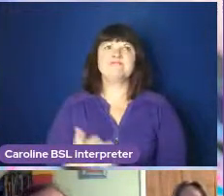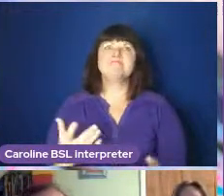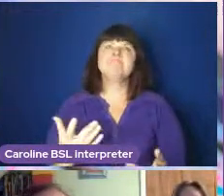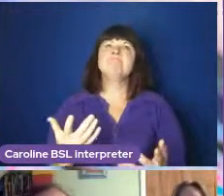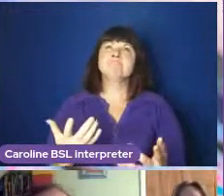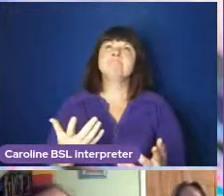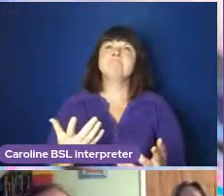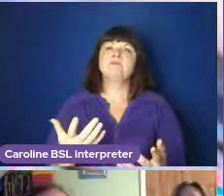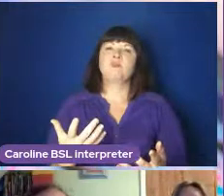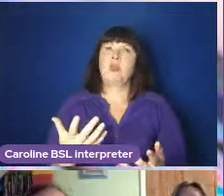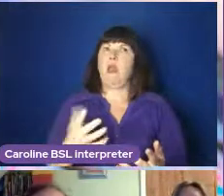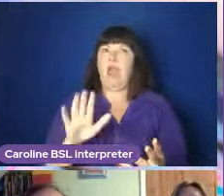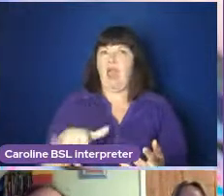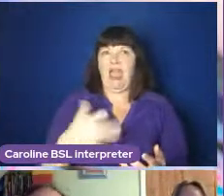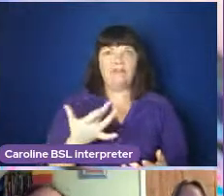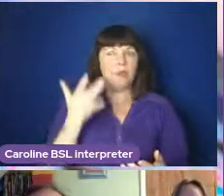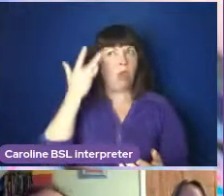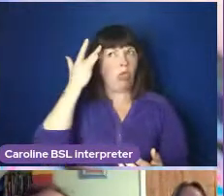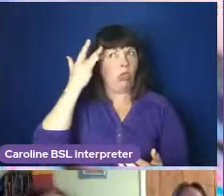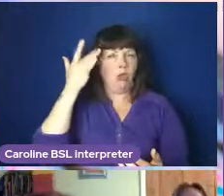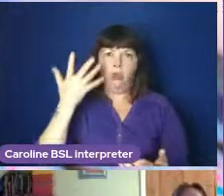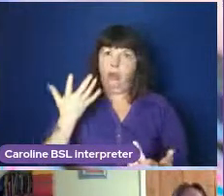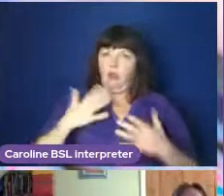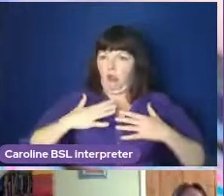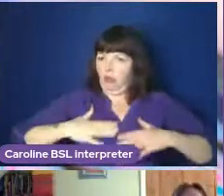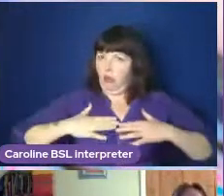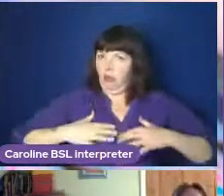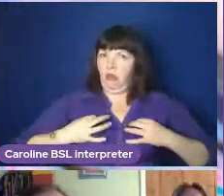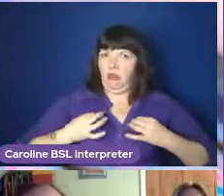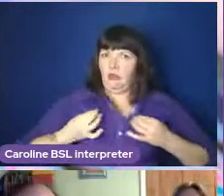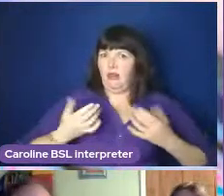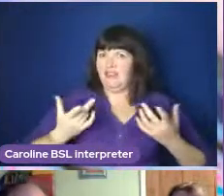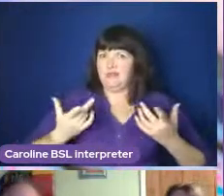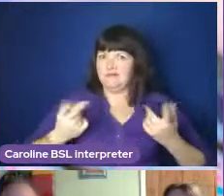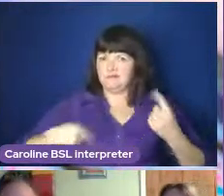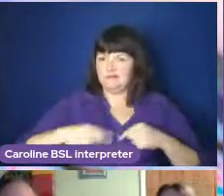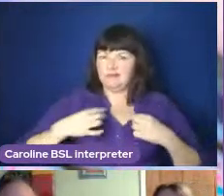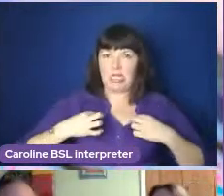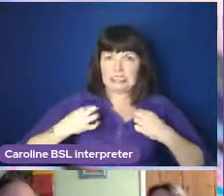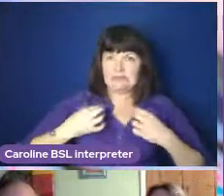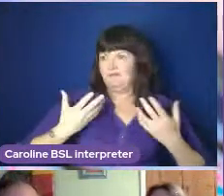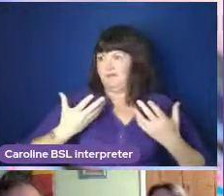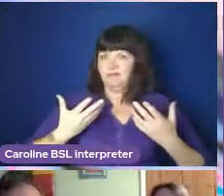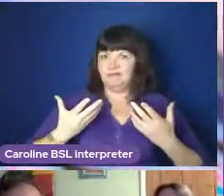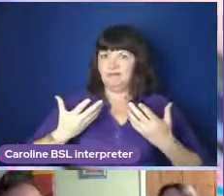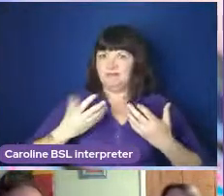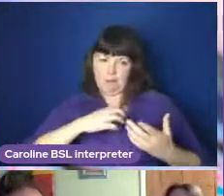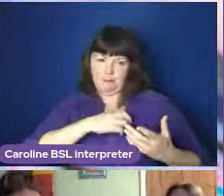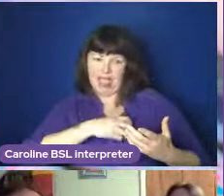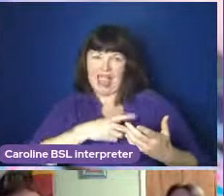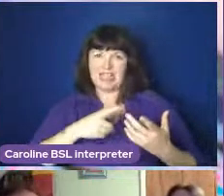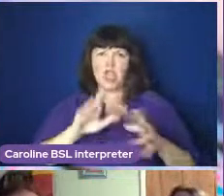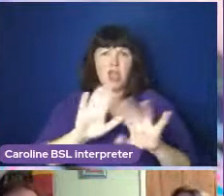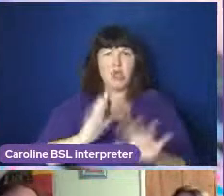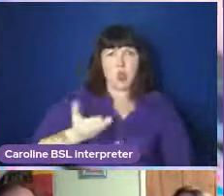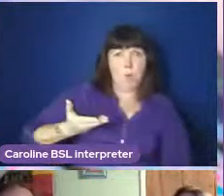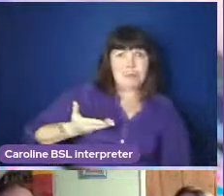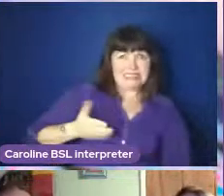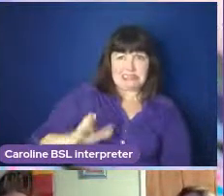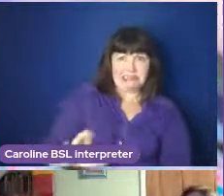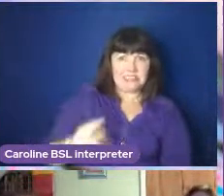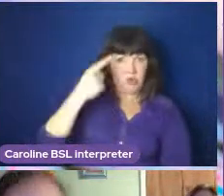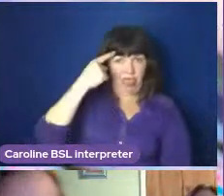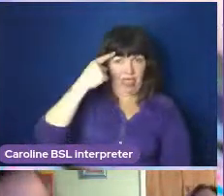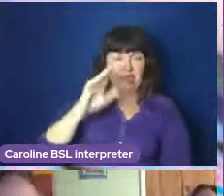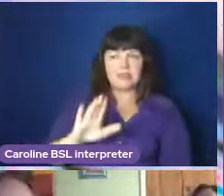hilarious merchandise, which is not, genuinely is not like a massive business plan. It was just because we thought it was